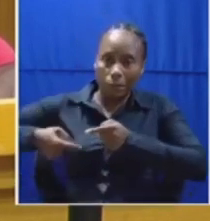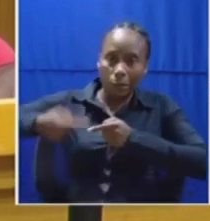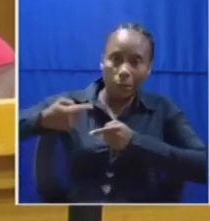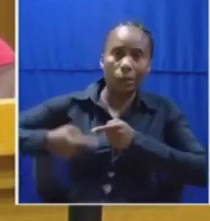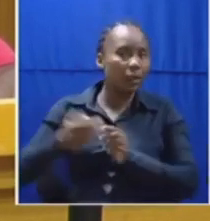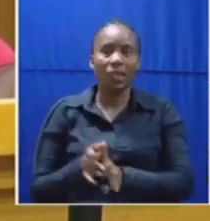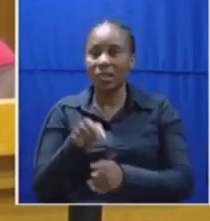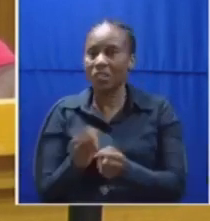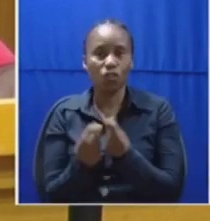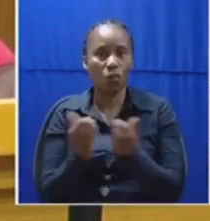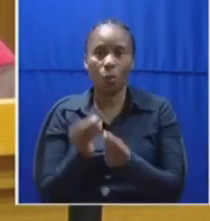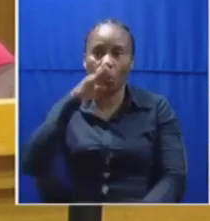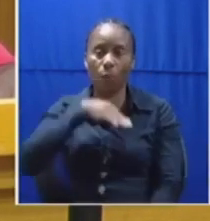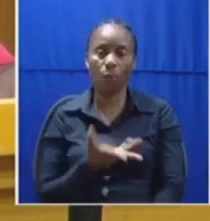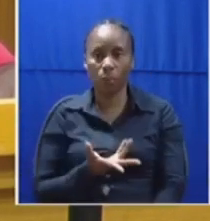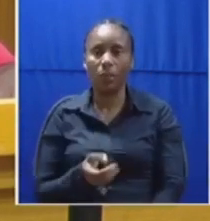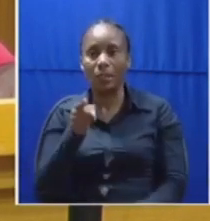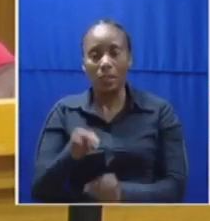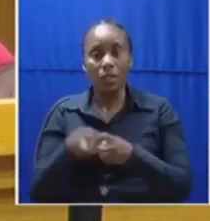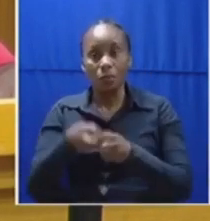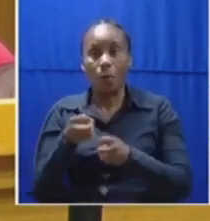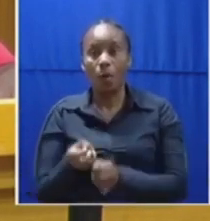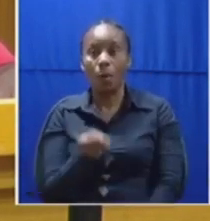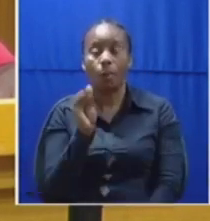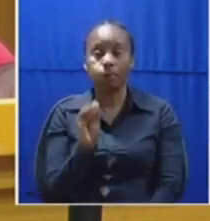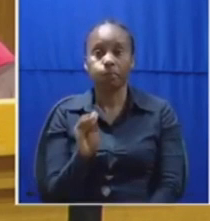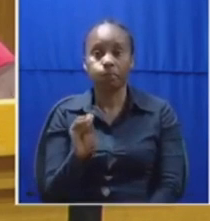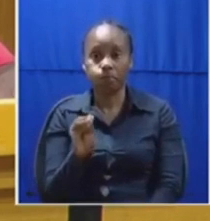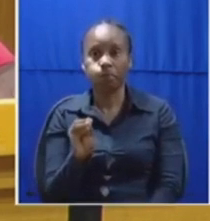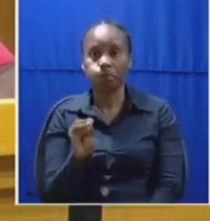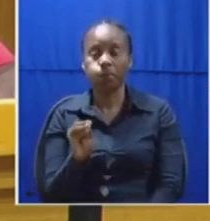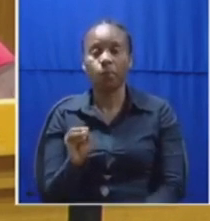These problems relating to the lack of appropriate